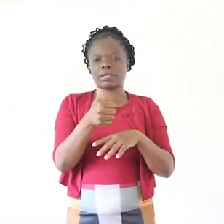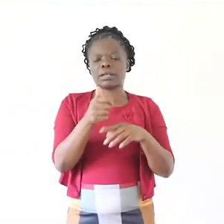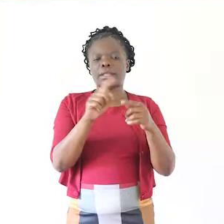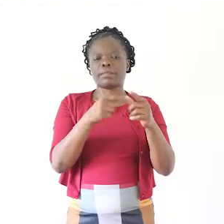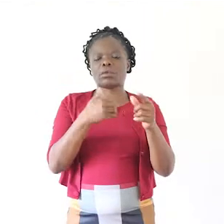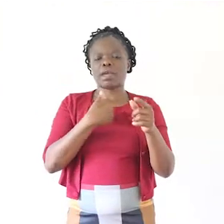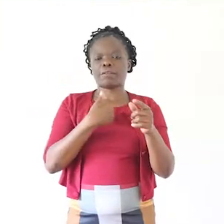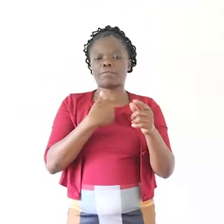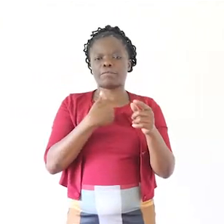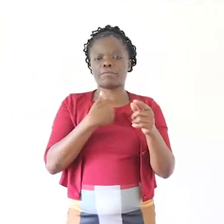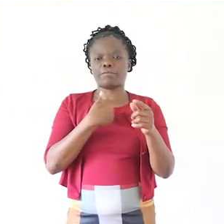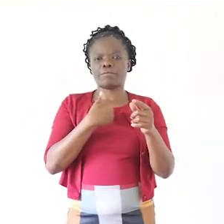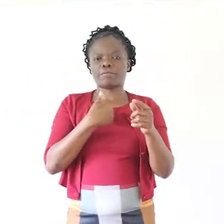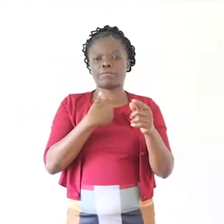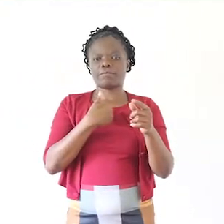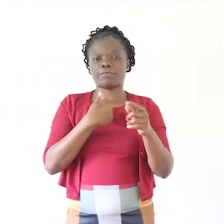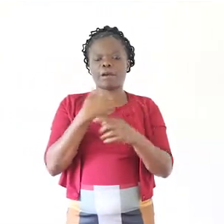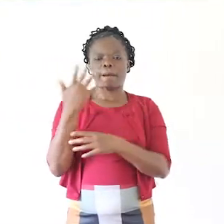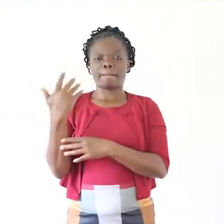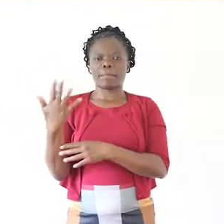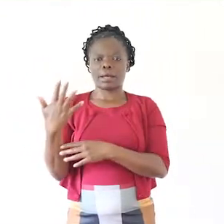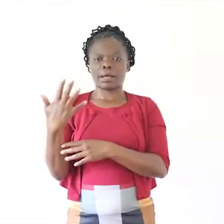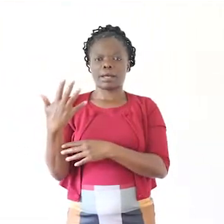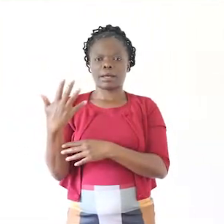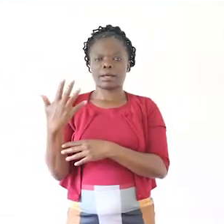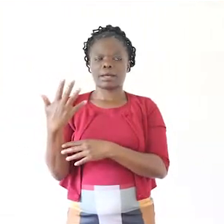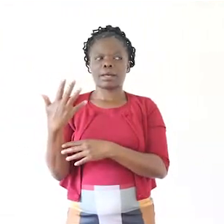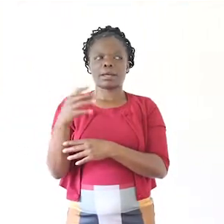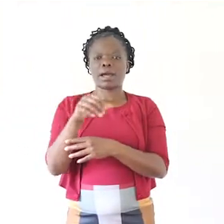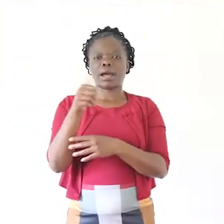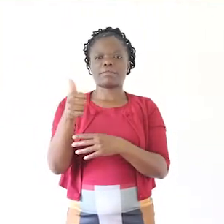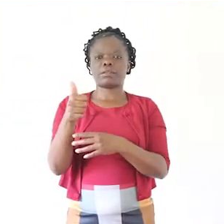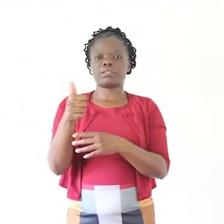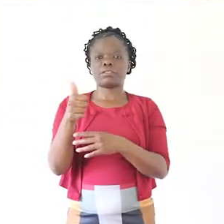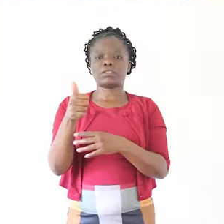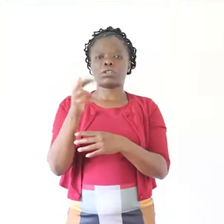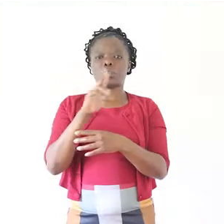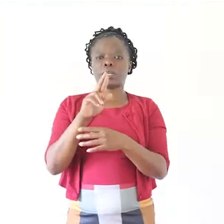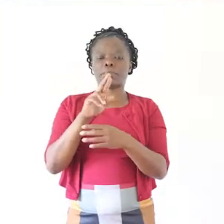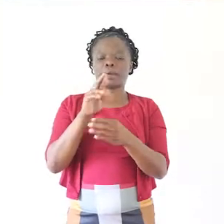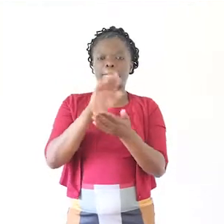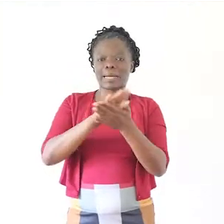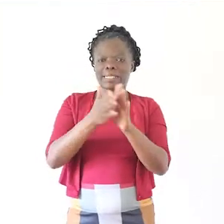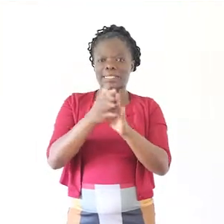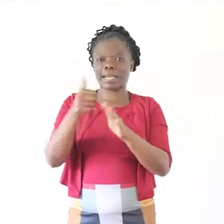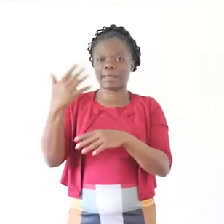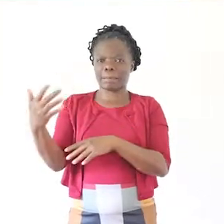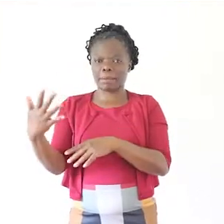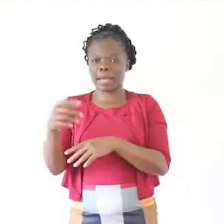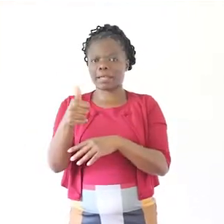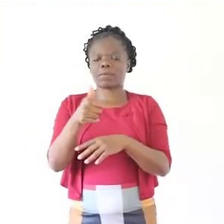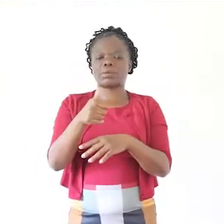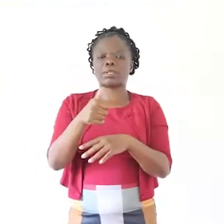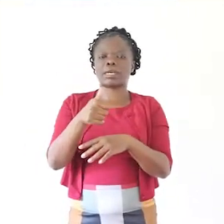And then we have this polythene type. Others will pack in the paper type. Others will pack in